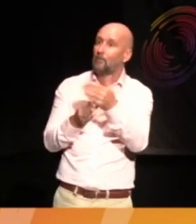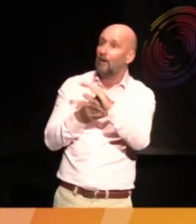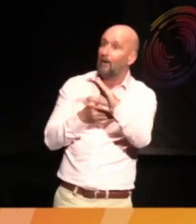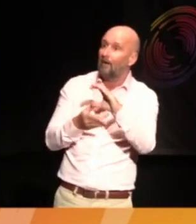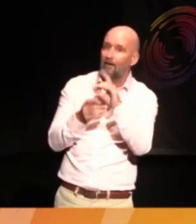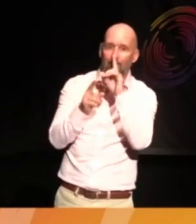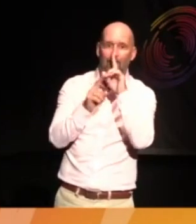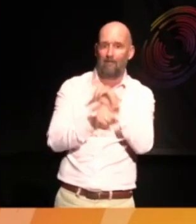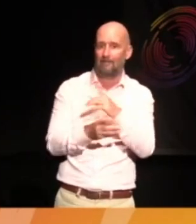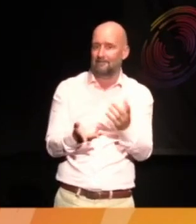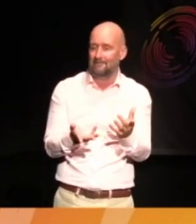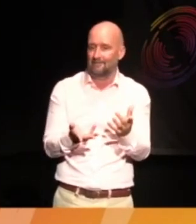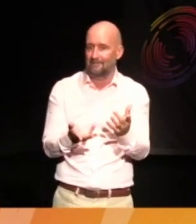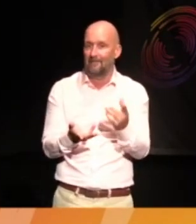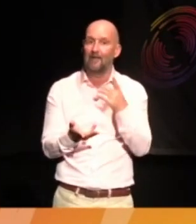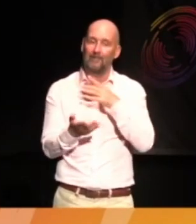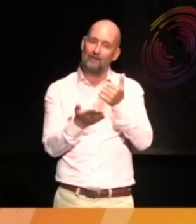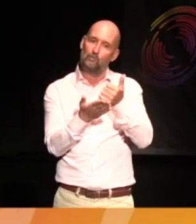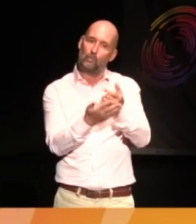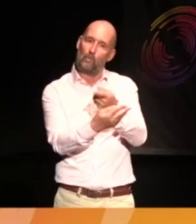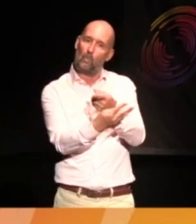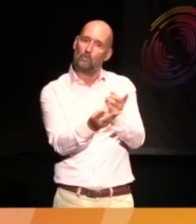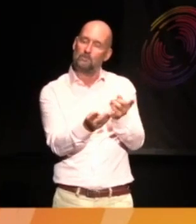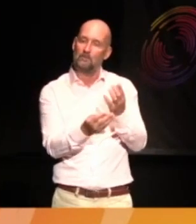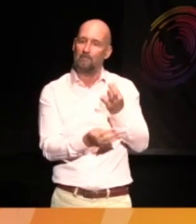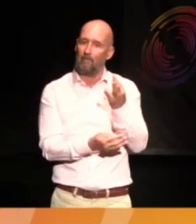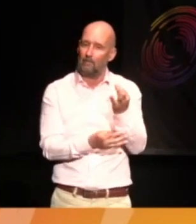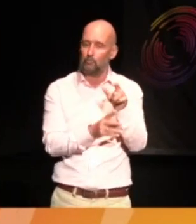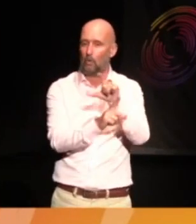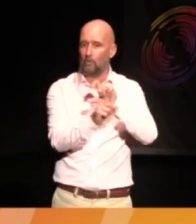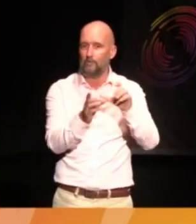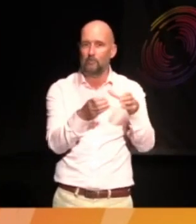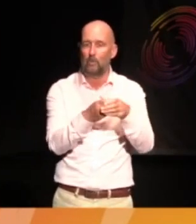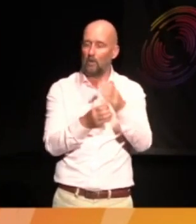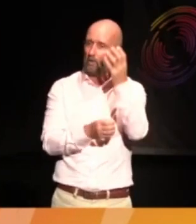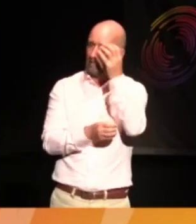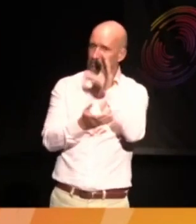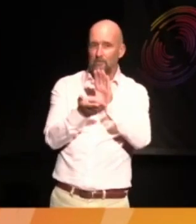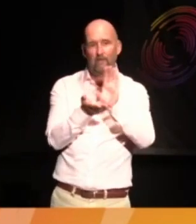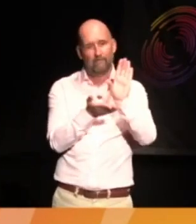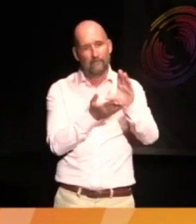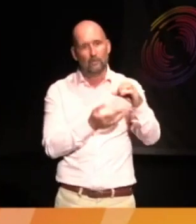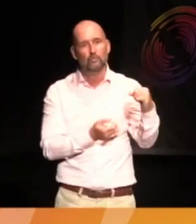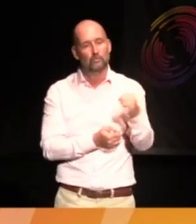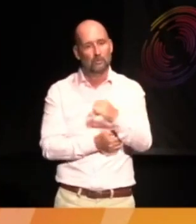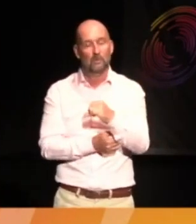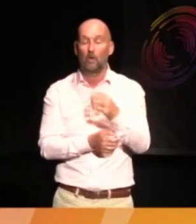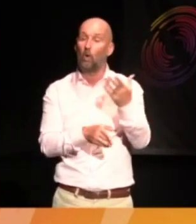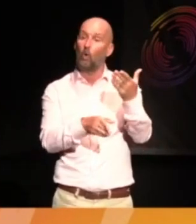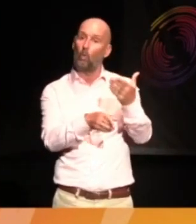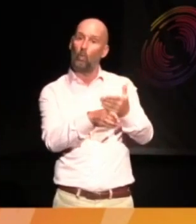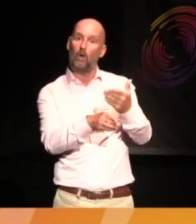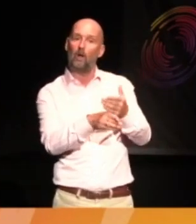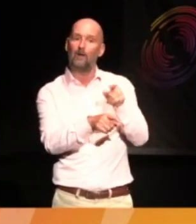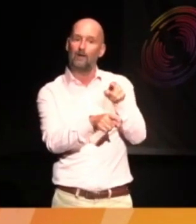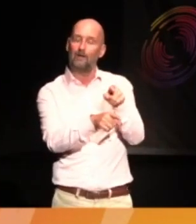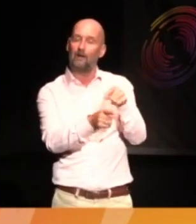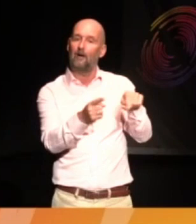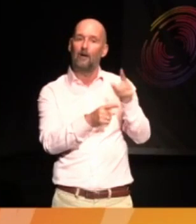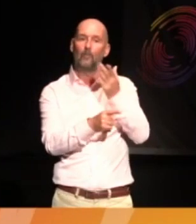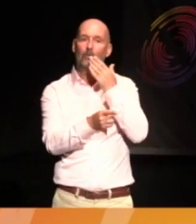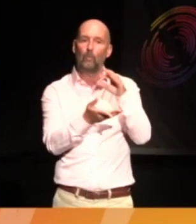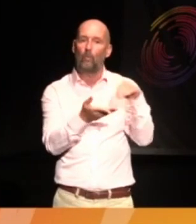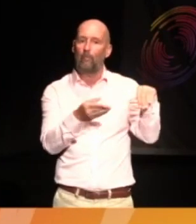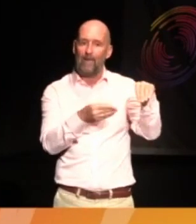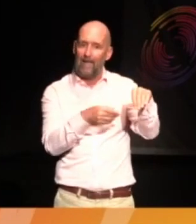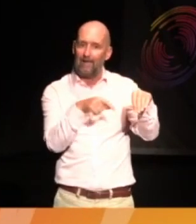need support to do that. So I think the government should be funding unpaid work as well, and they should be committed to